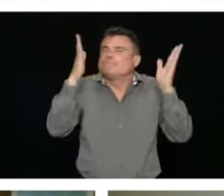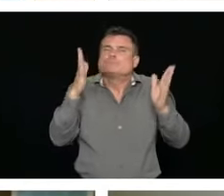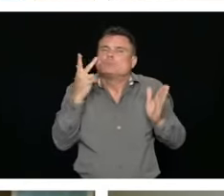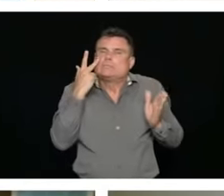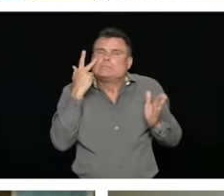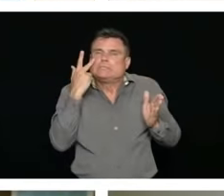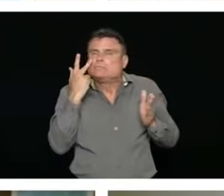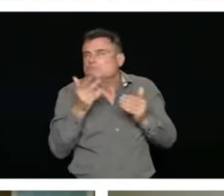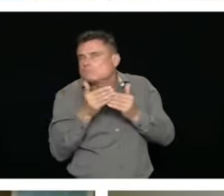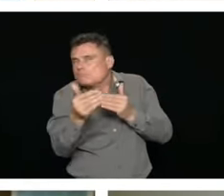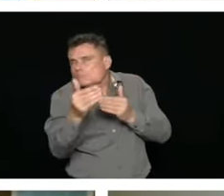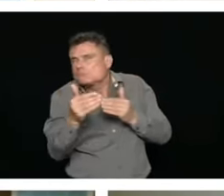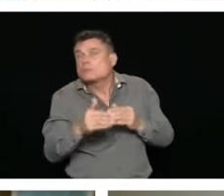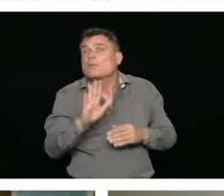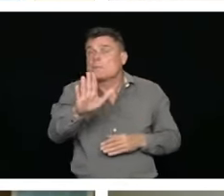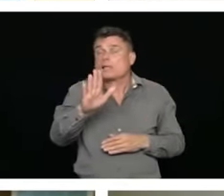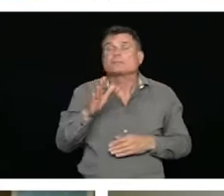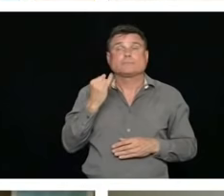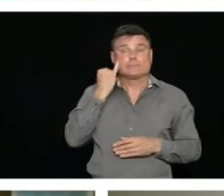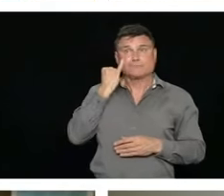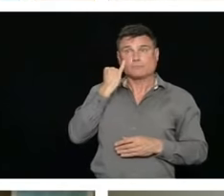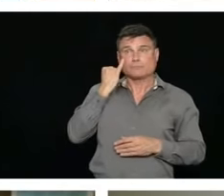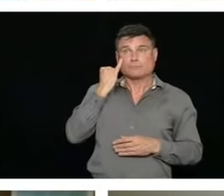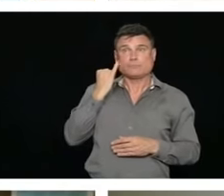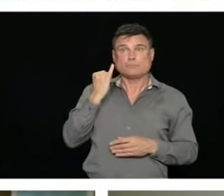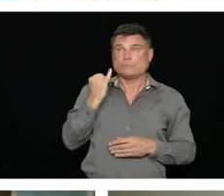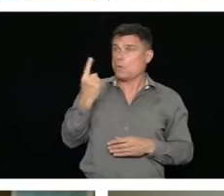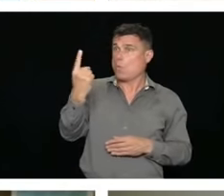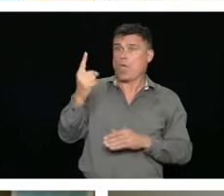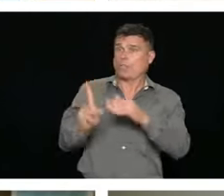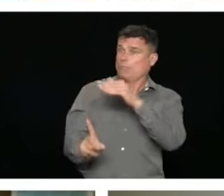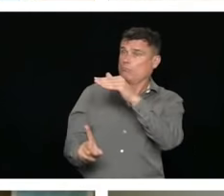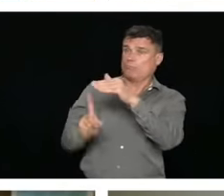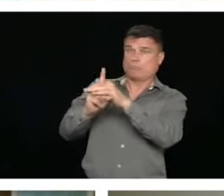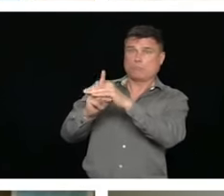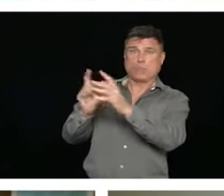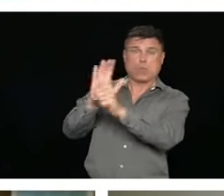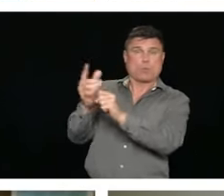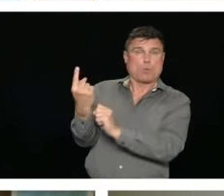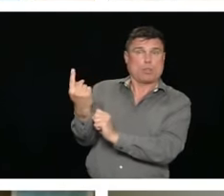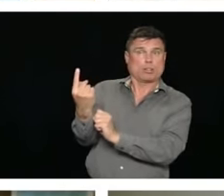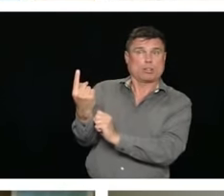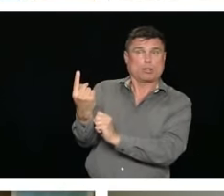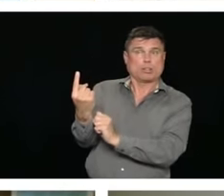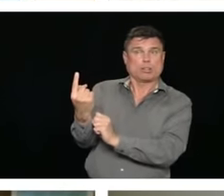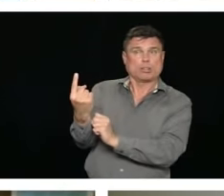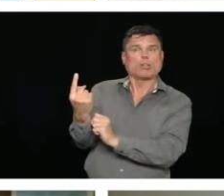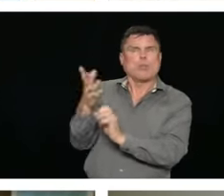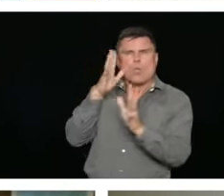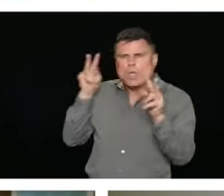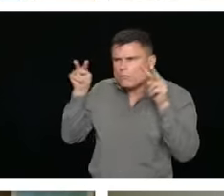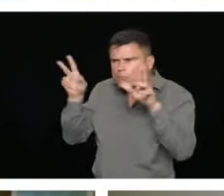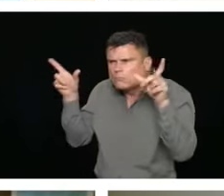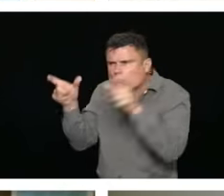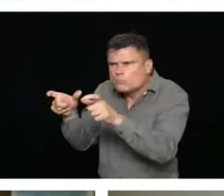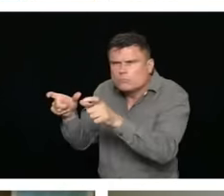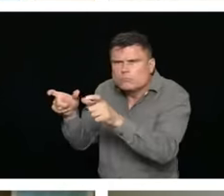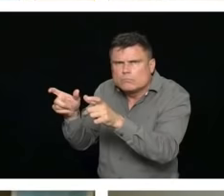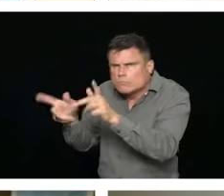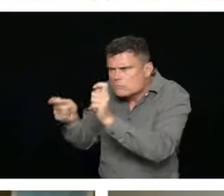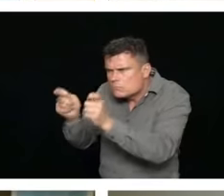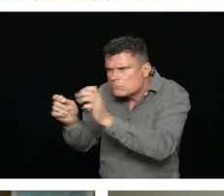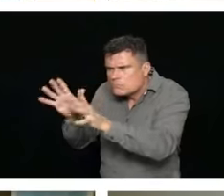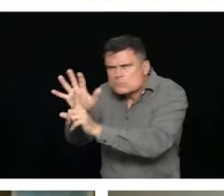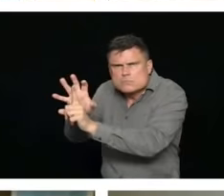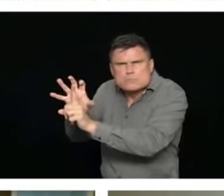occur, and we'll manage that accordingly. We're hopefully not going to find ourselves back in the place